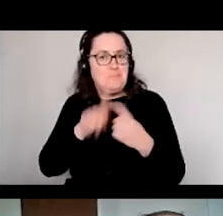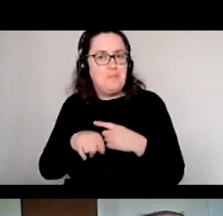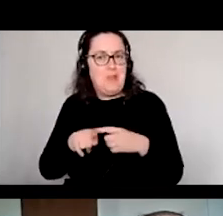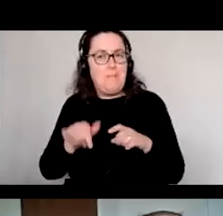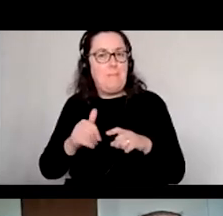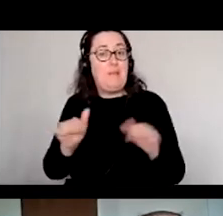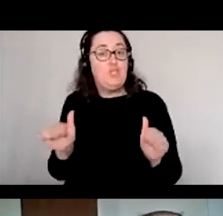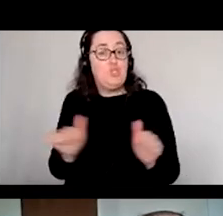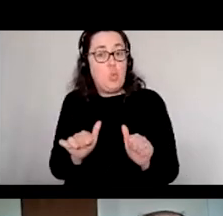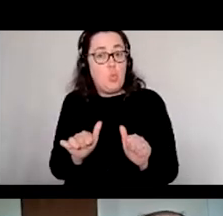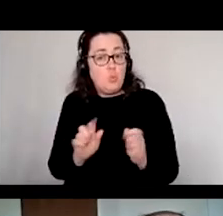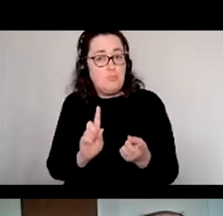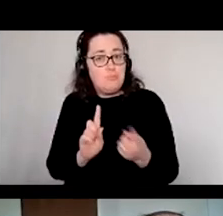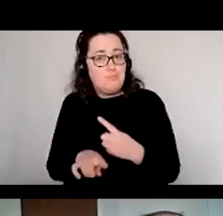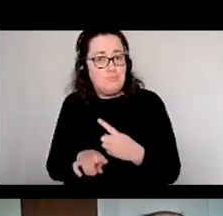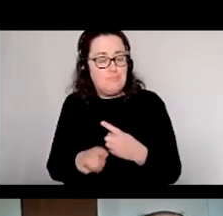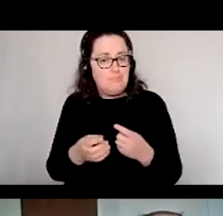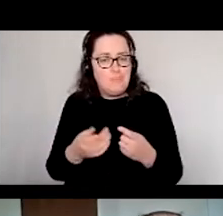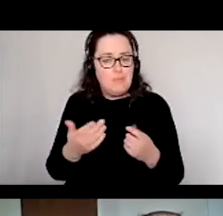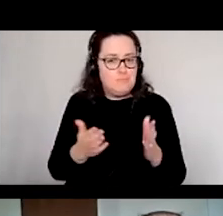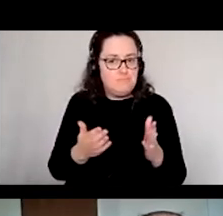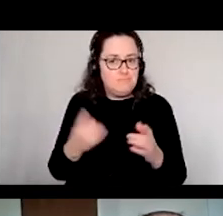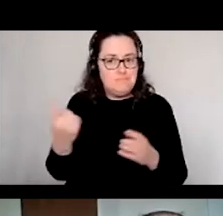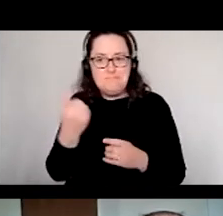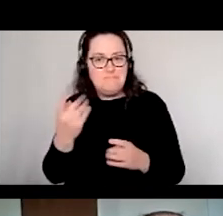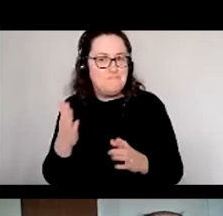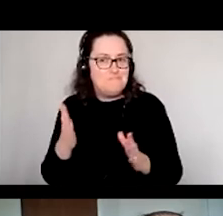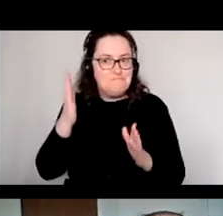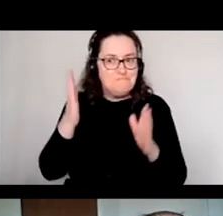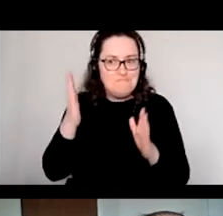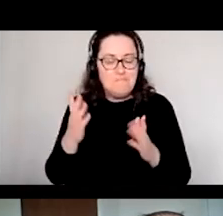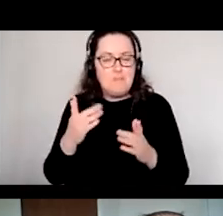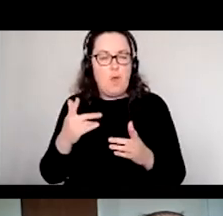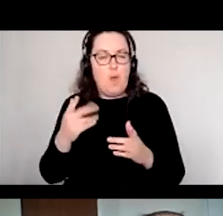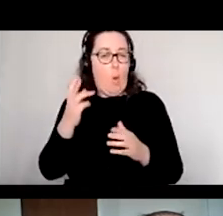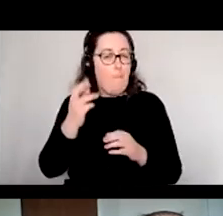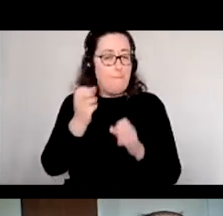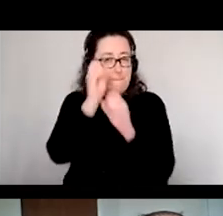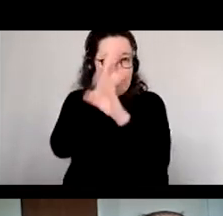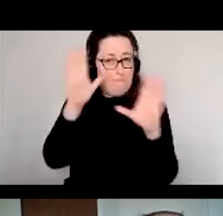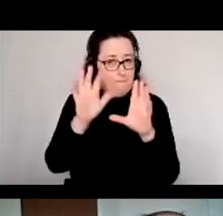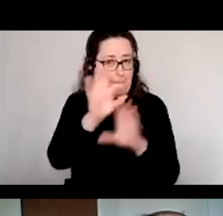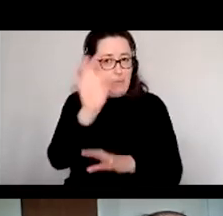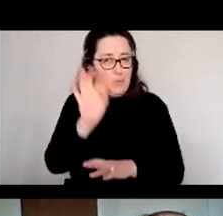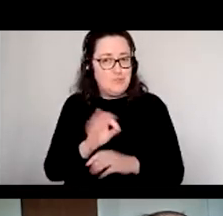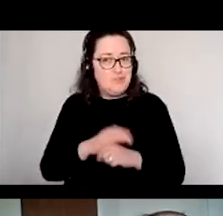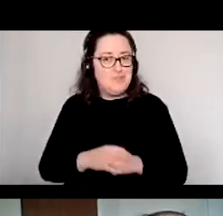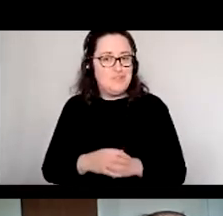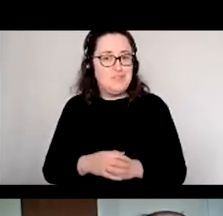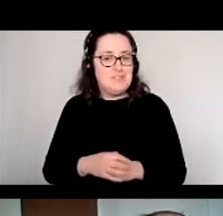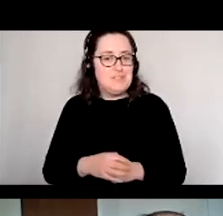snappy and give us a shout at it and see how you get on. I hope you get the gist of the question.